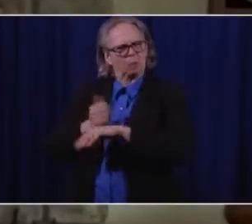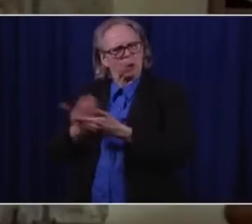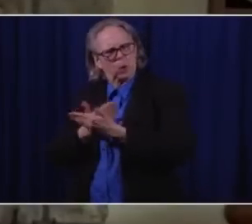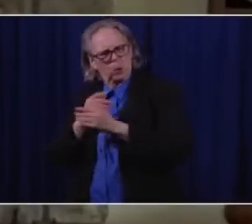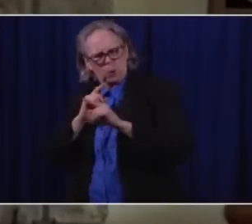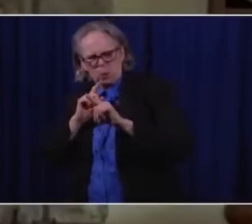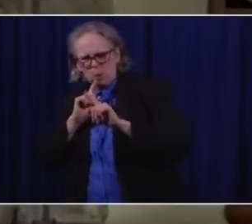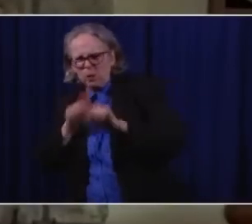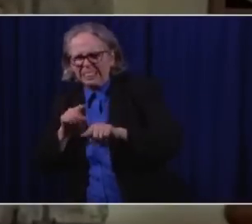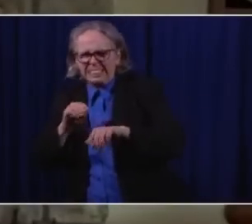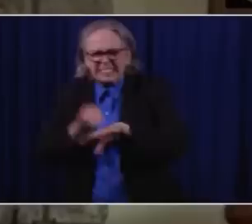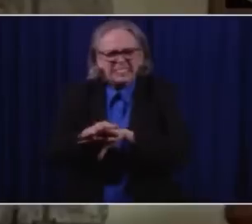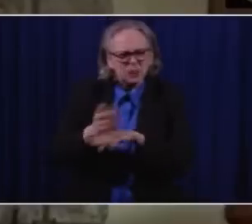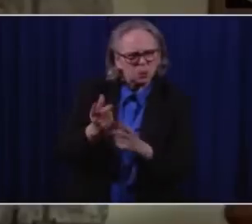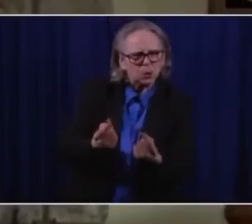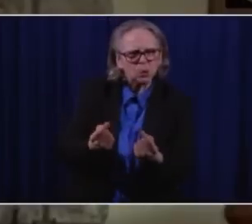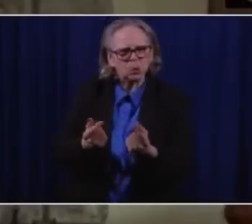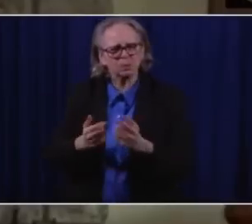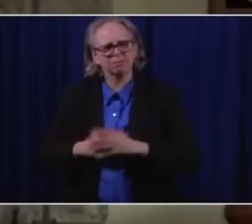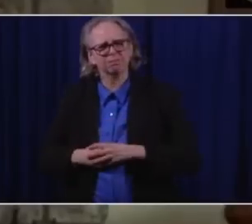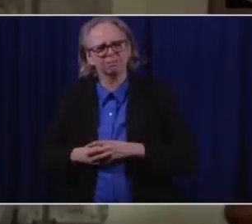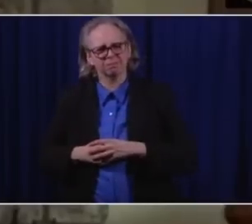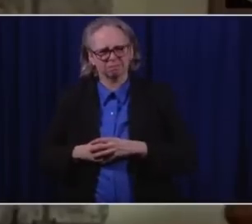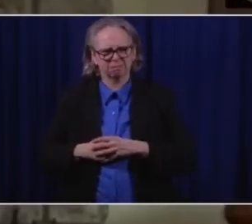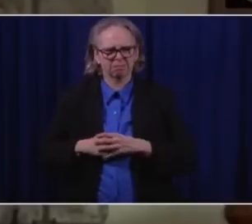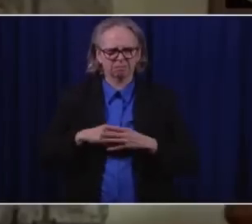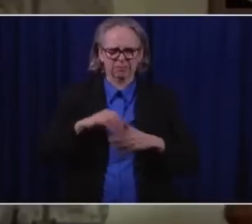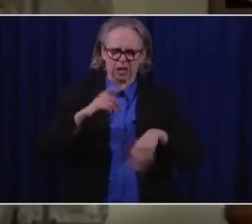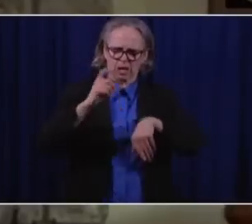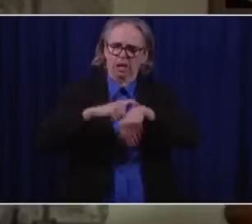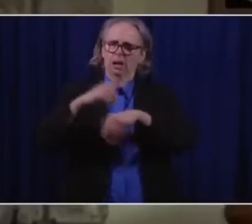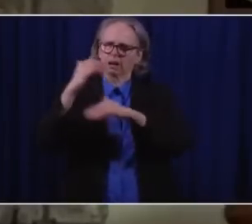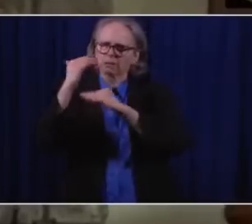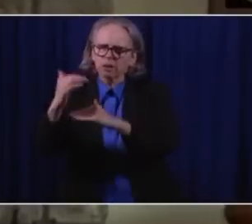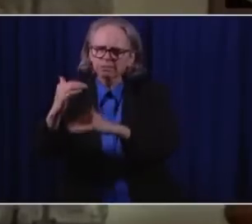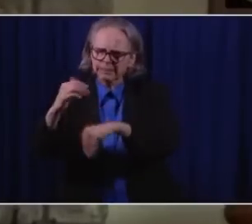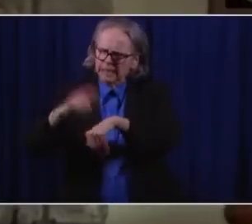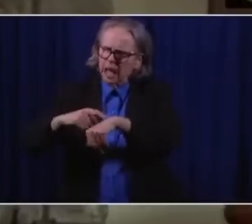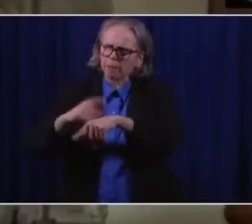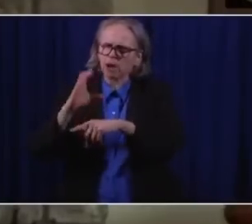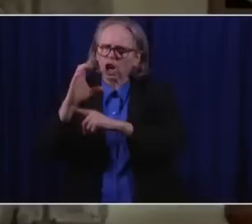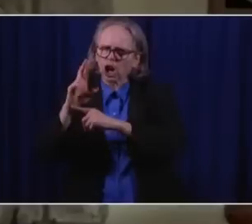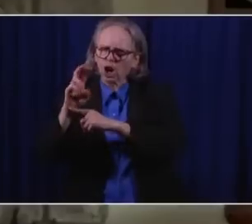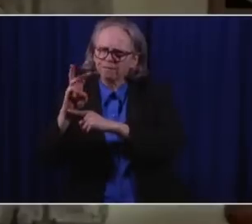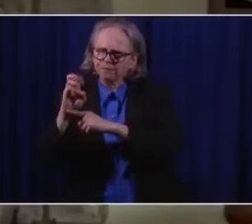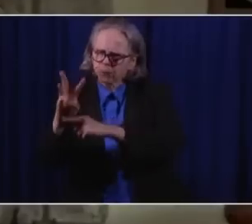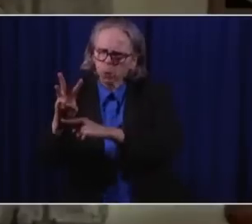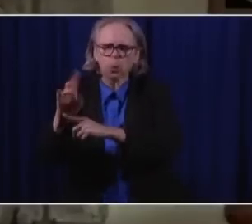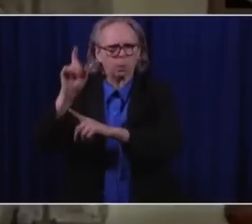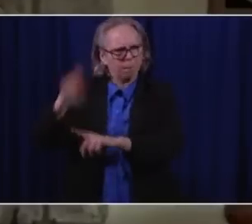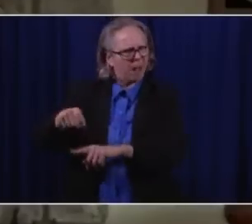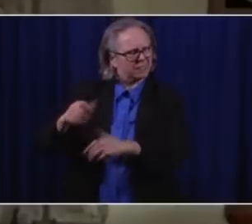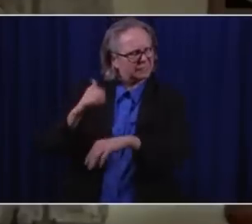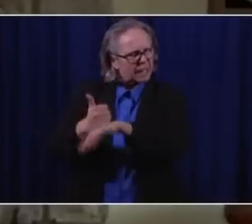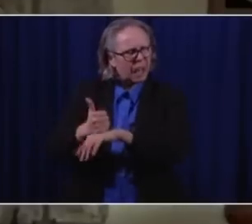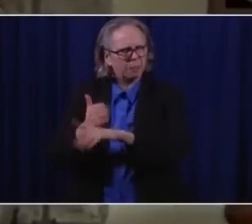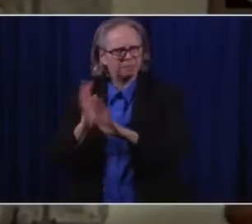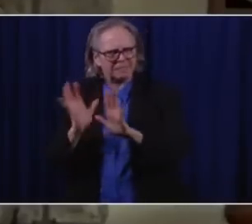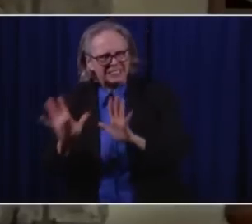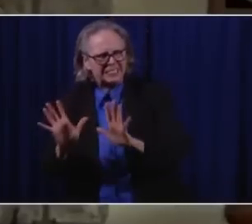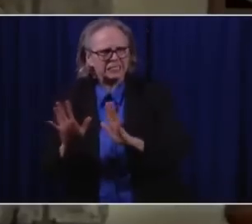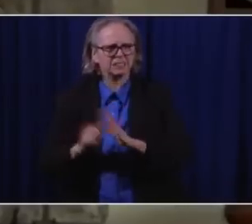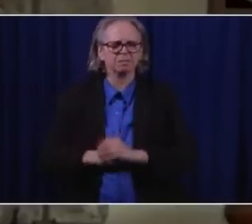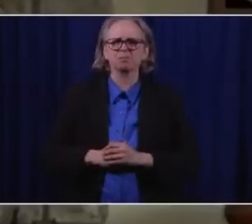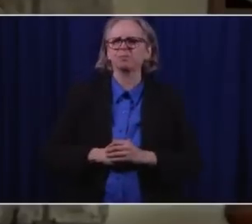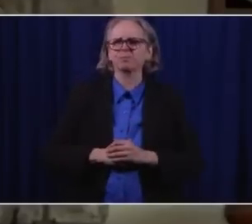on in regard to the curfew, but we've just really said beyond that, most of this is personal responsibility. And